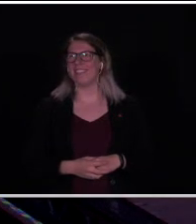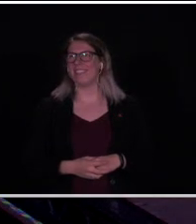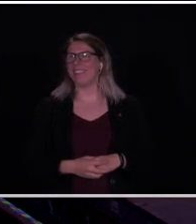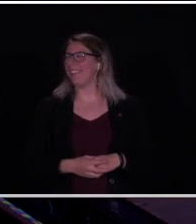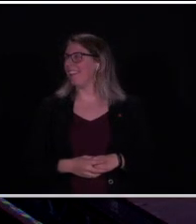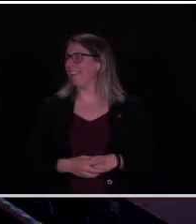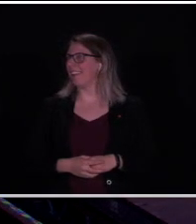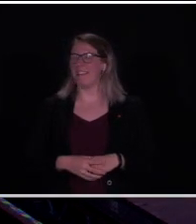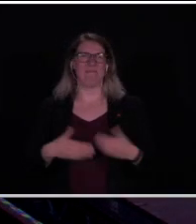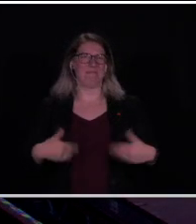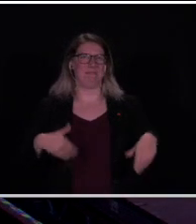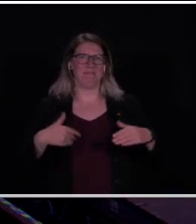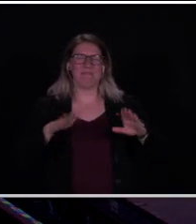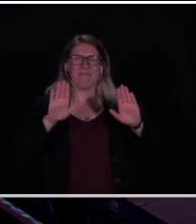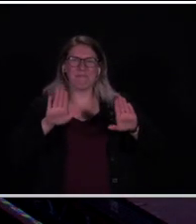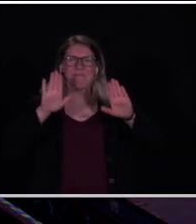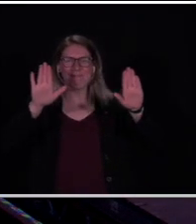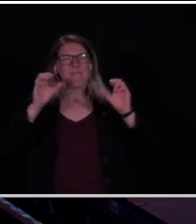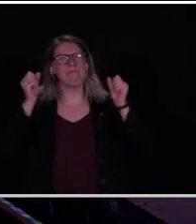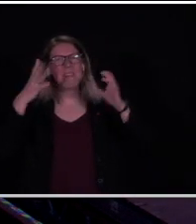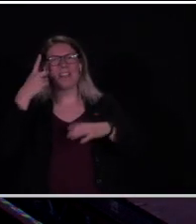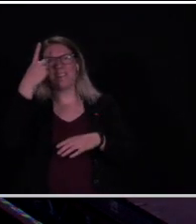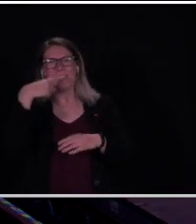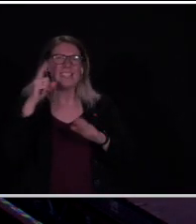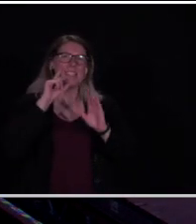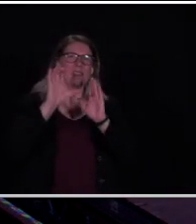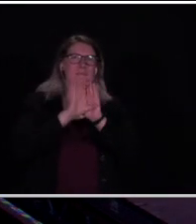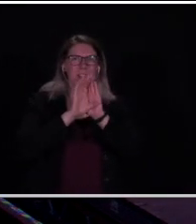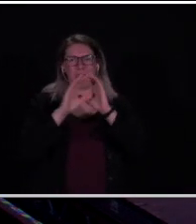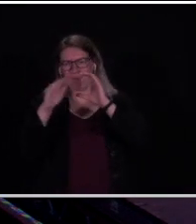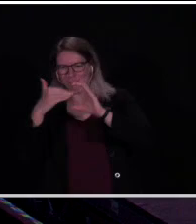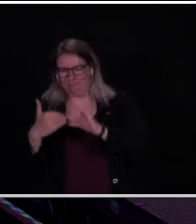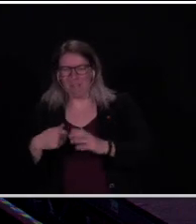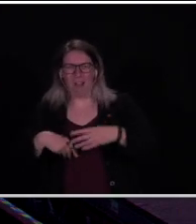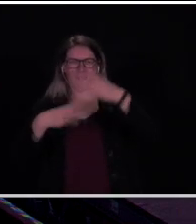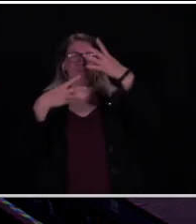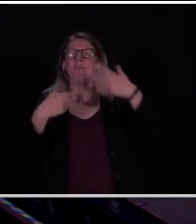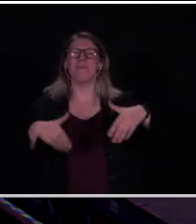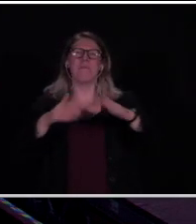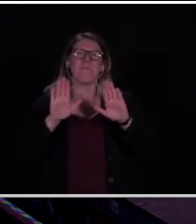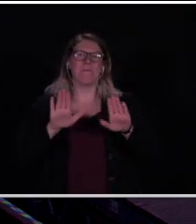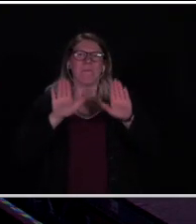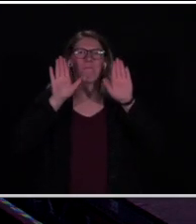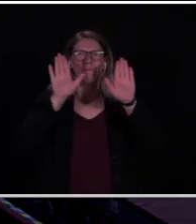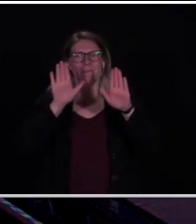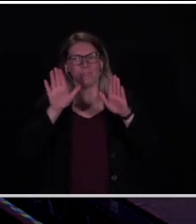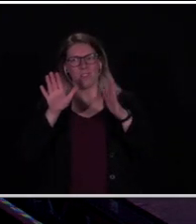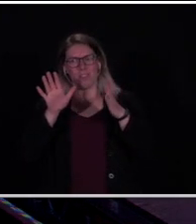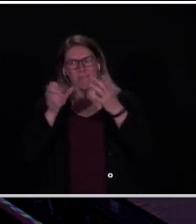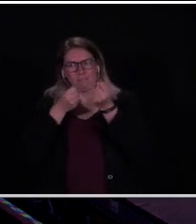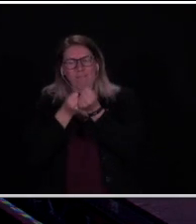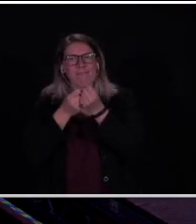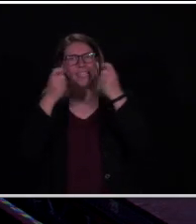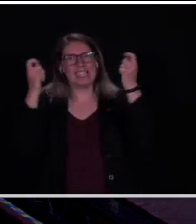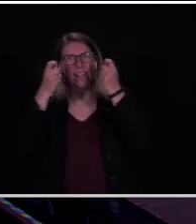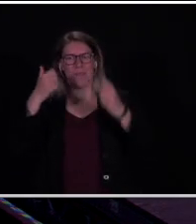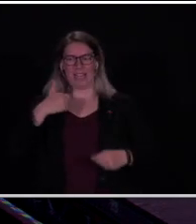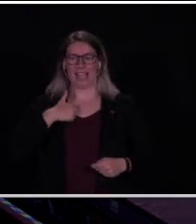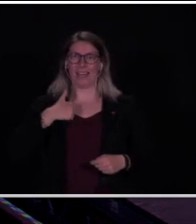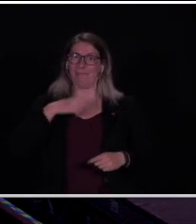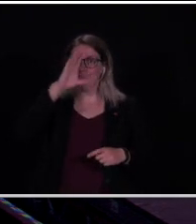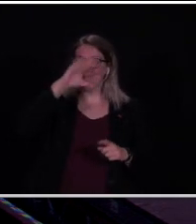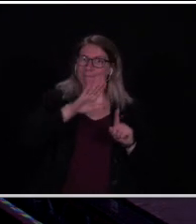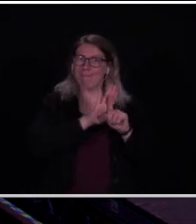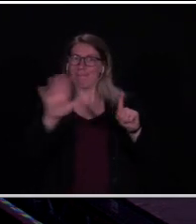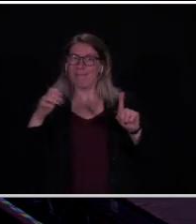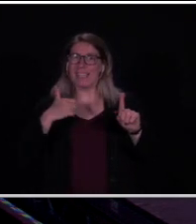Well, it's just been great to see so many faces and so much goodwill and enthusiasm for our country, and not surprising given the country in